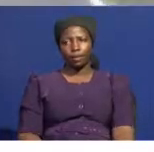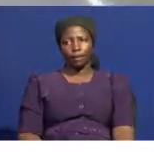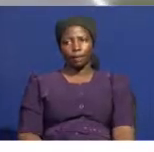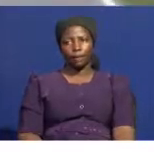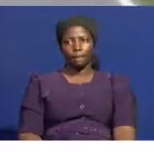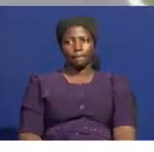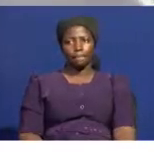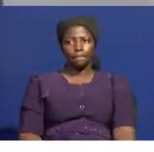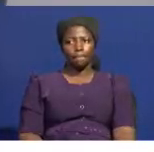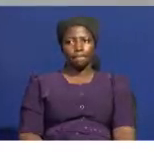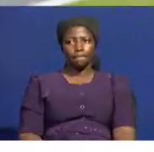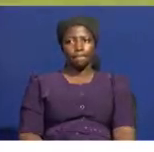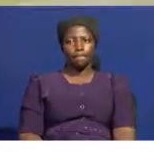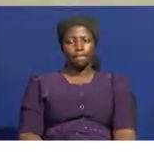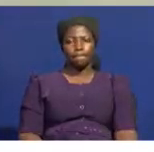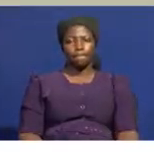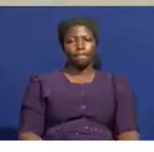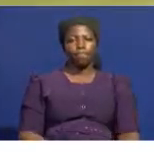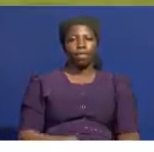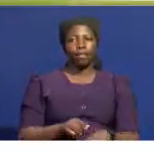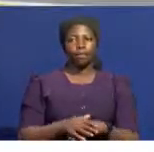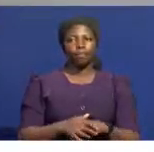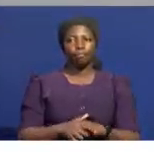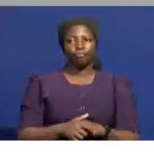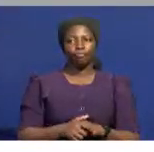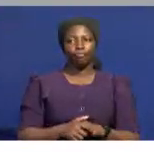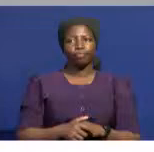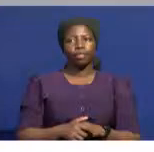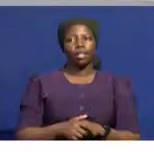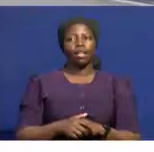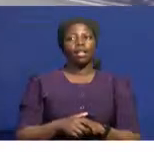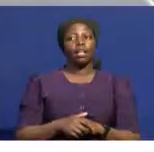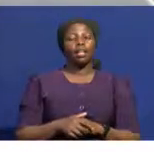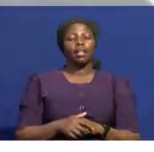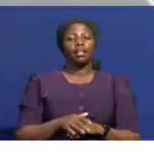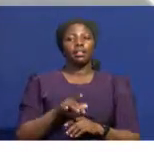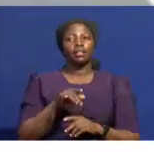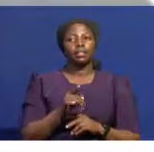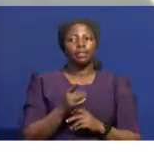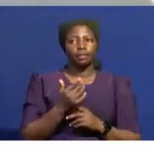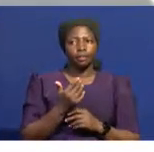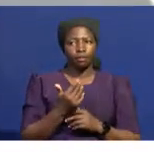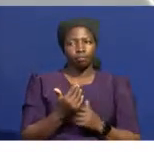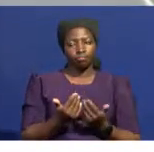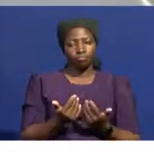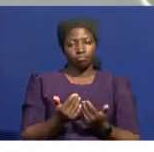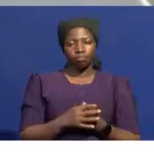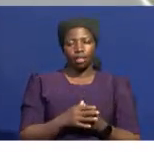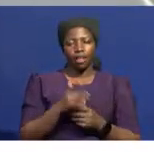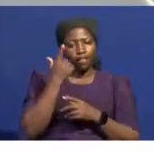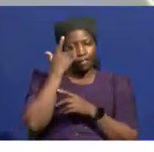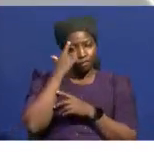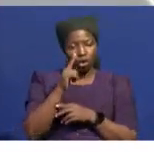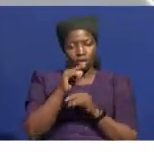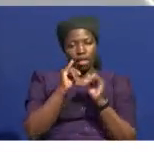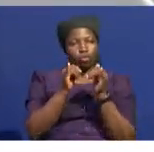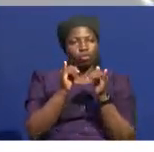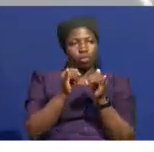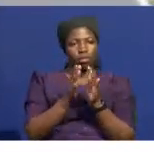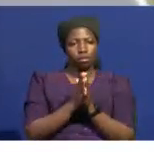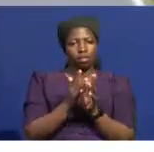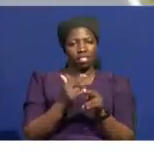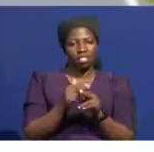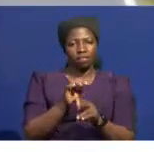that will not continue. A disappointed Leclerc split the two in 8th, with Piastri head of the lot in 6th. For Legends Edition,